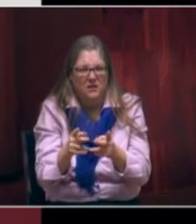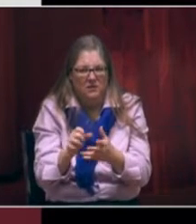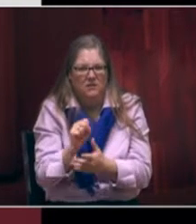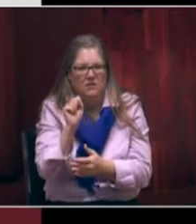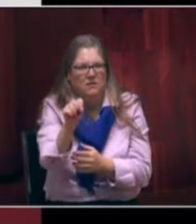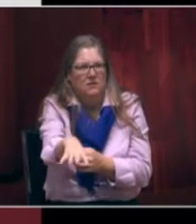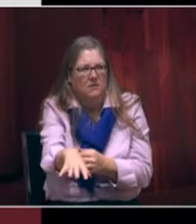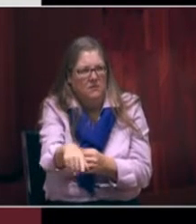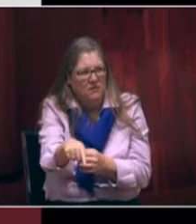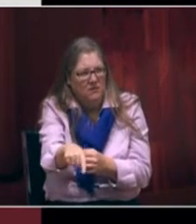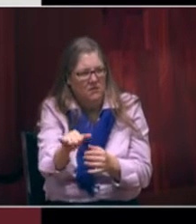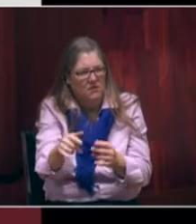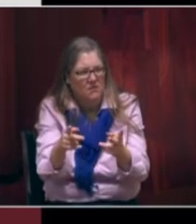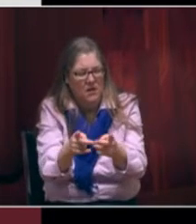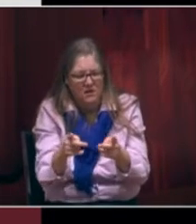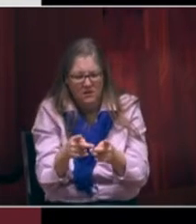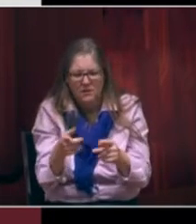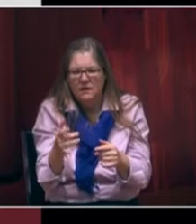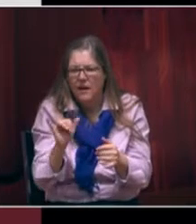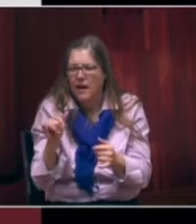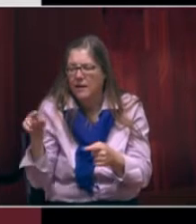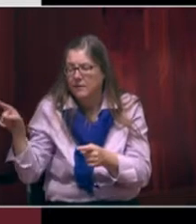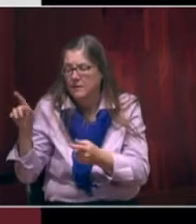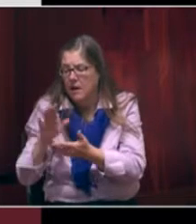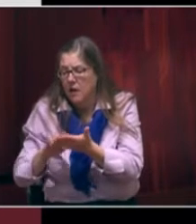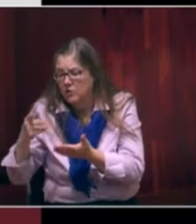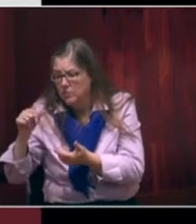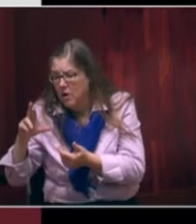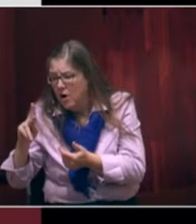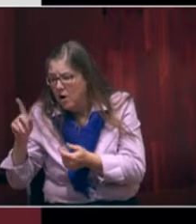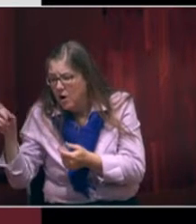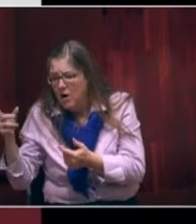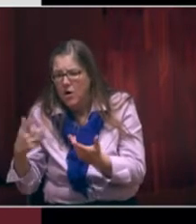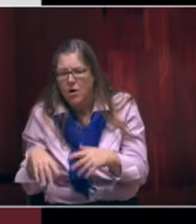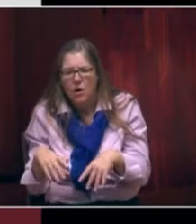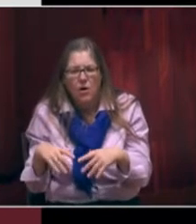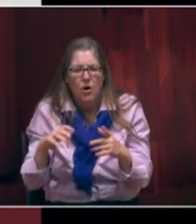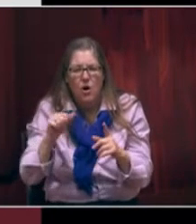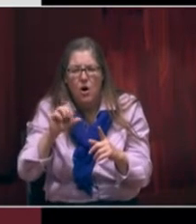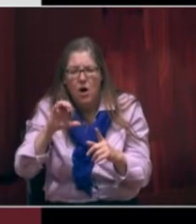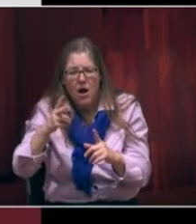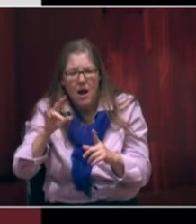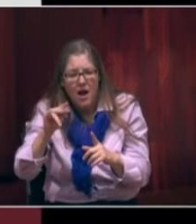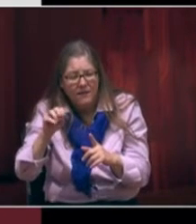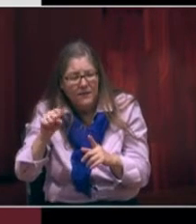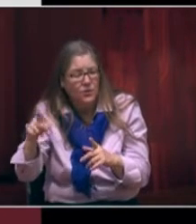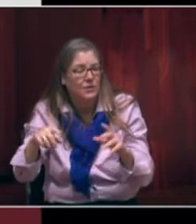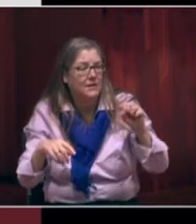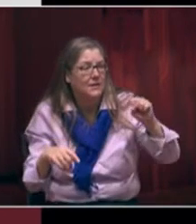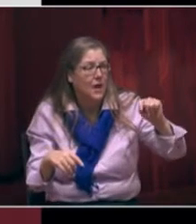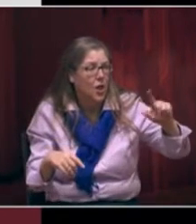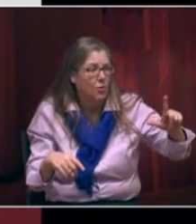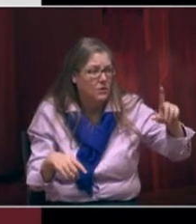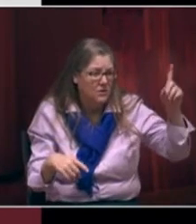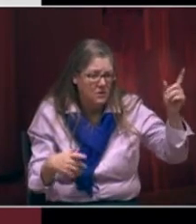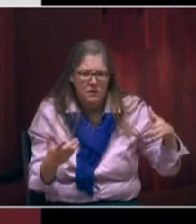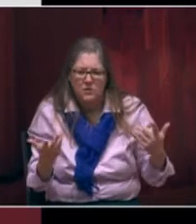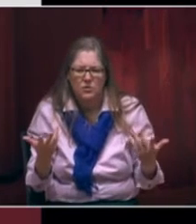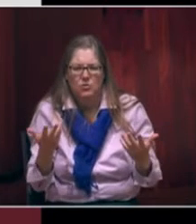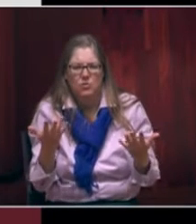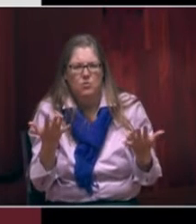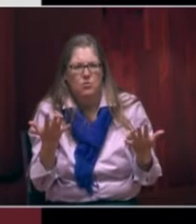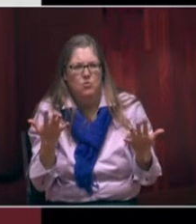supposed to be accessioned into, say, College Park or Archives Drive or archival facility in St. Louis, why not get